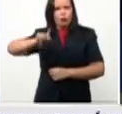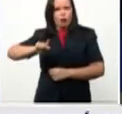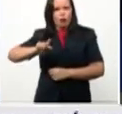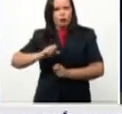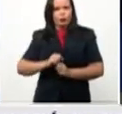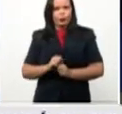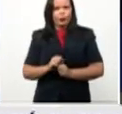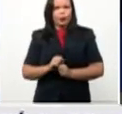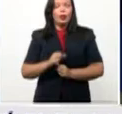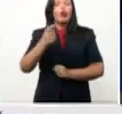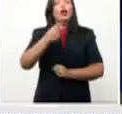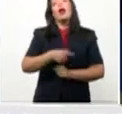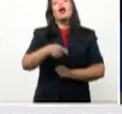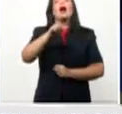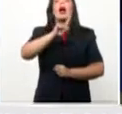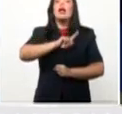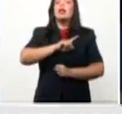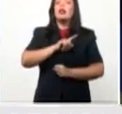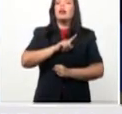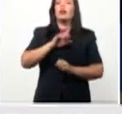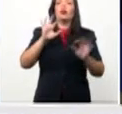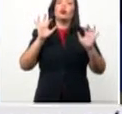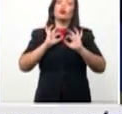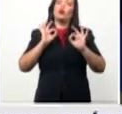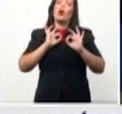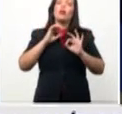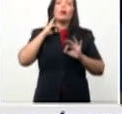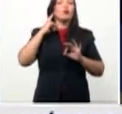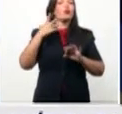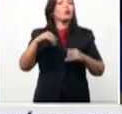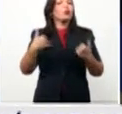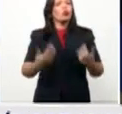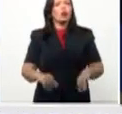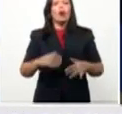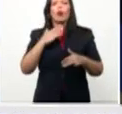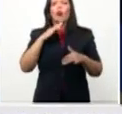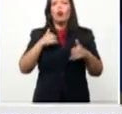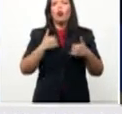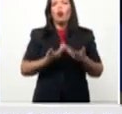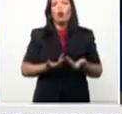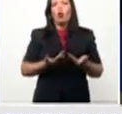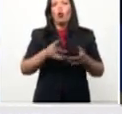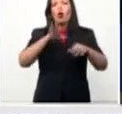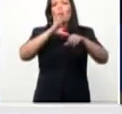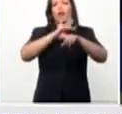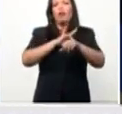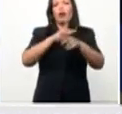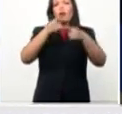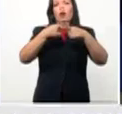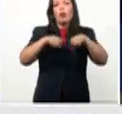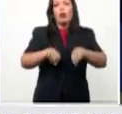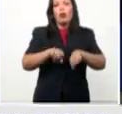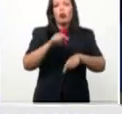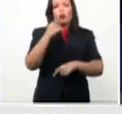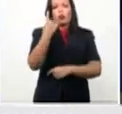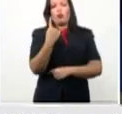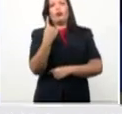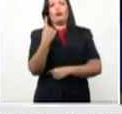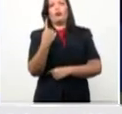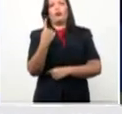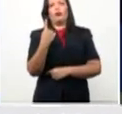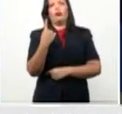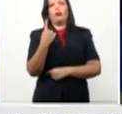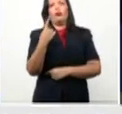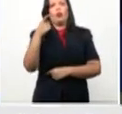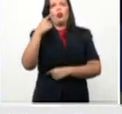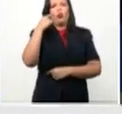1,931 patients. Yesterday, there was one person whose source of infection was not determined. We